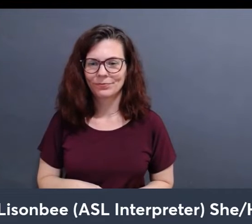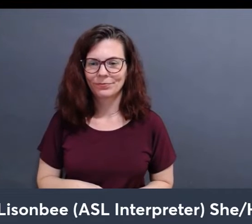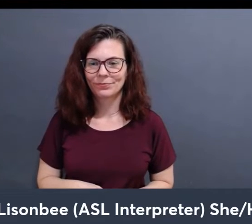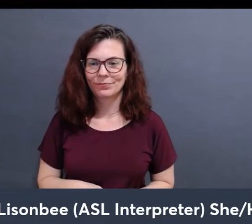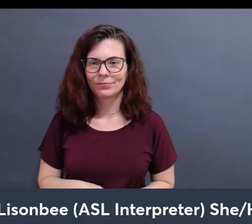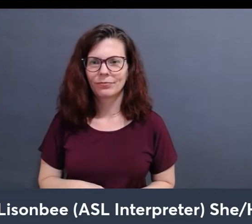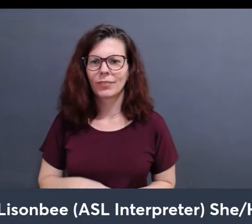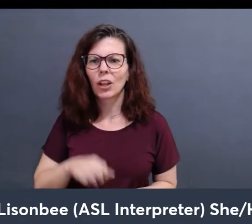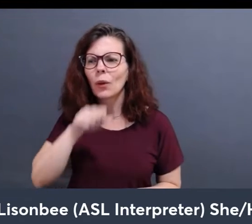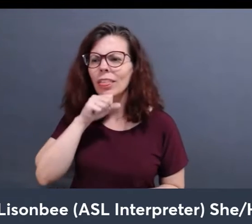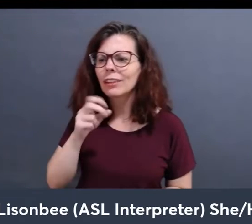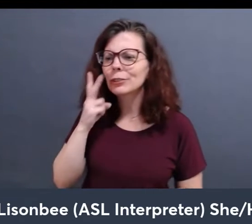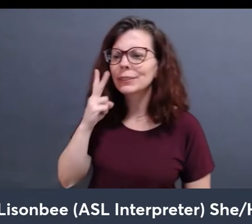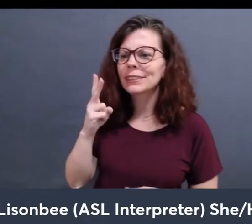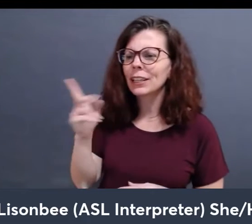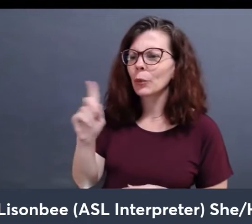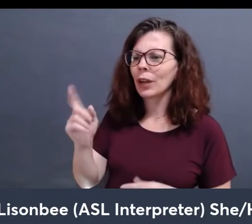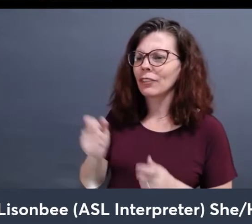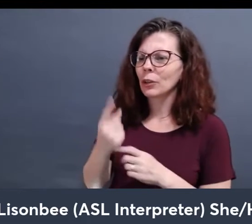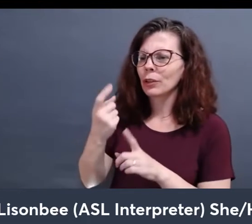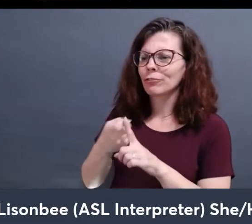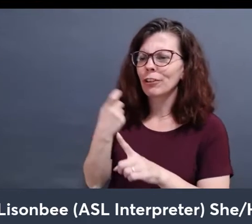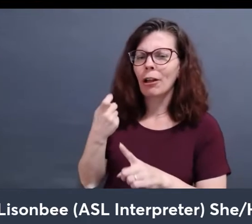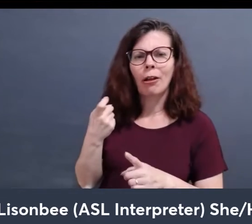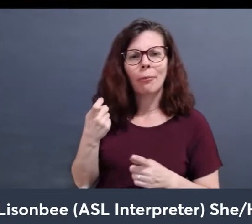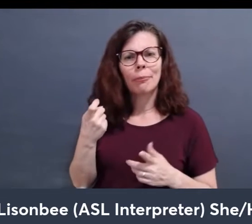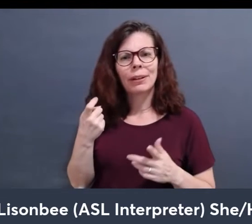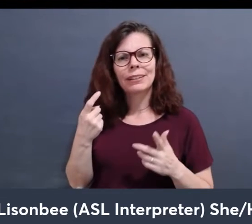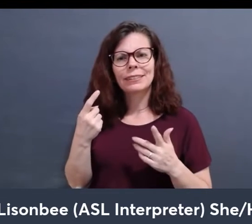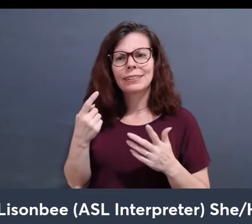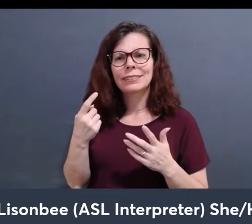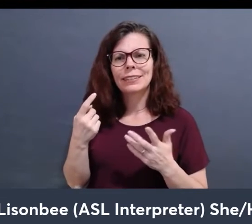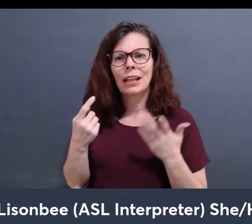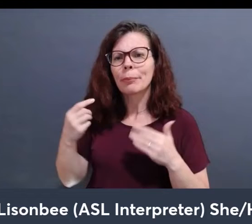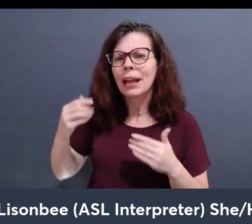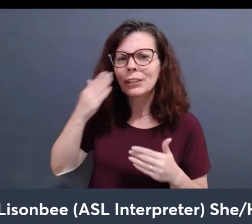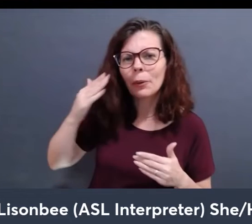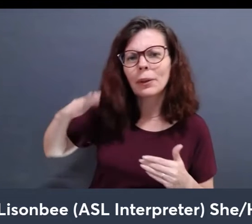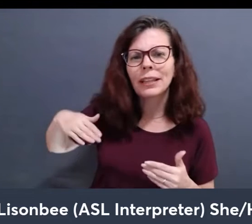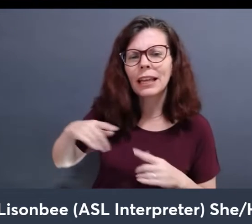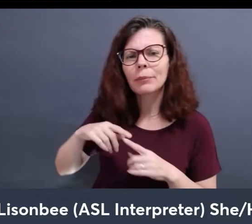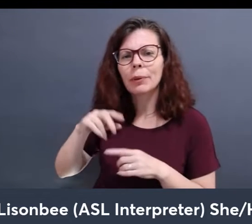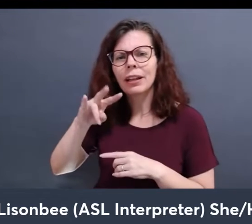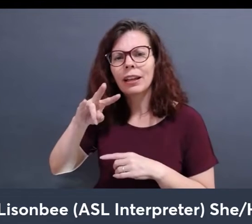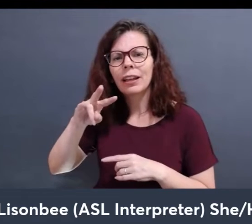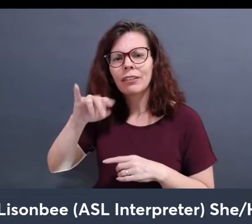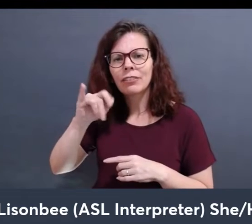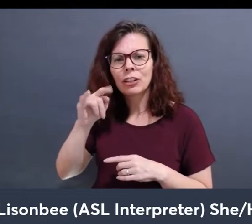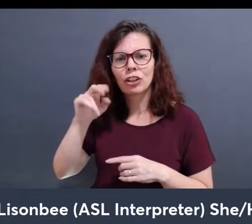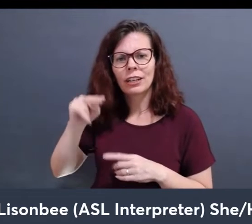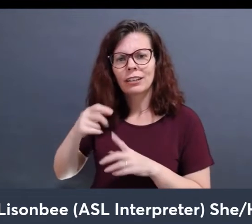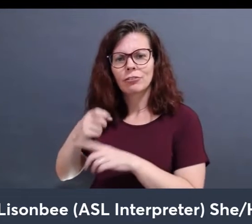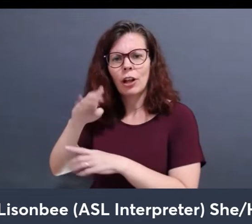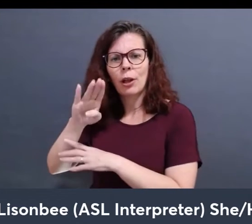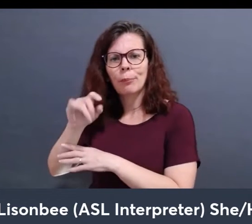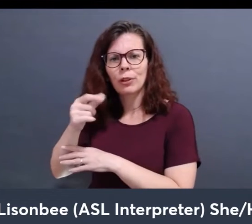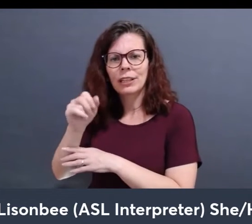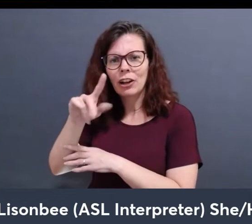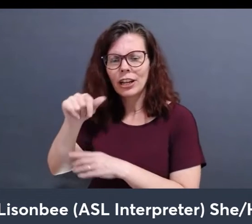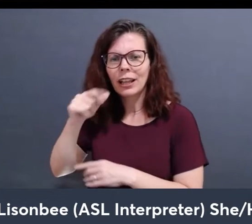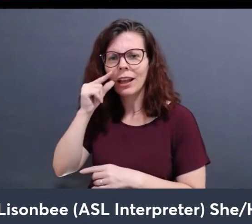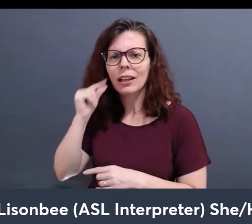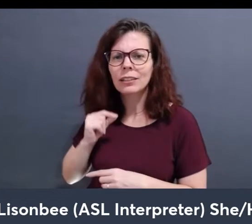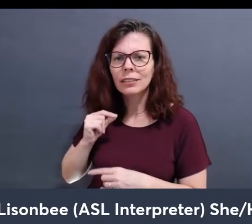And I love seeing where all these people are coming from. I mean, it's probably late. I see Vikran from Bulgaria. We've got